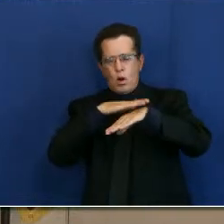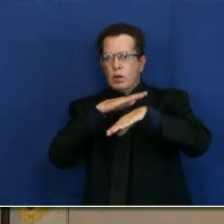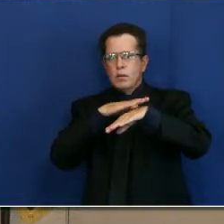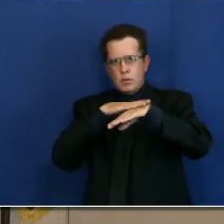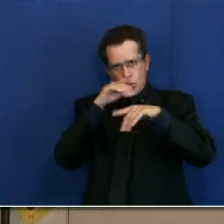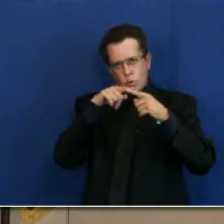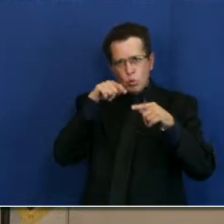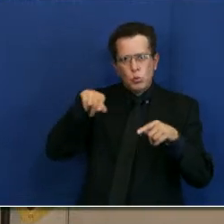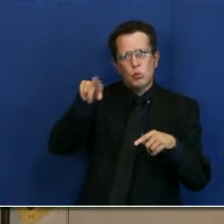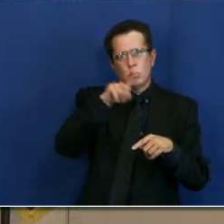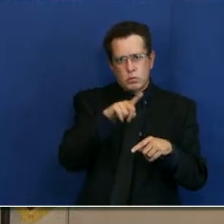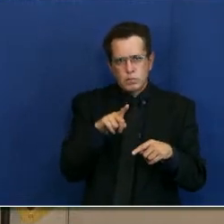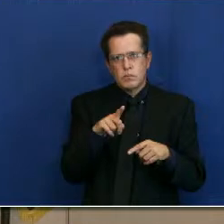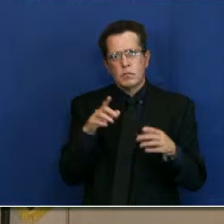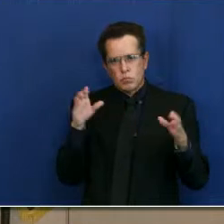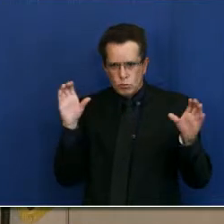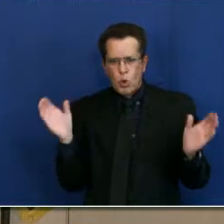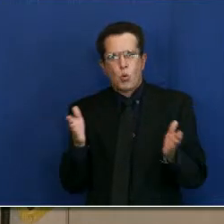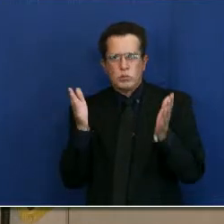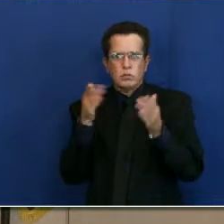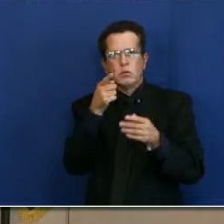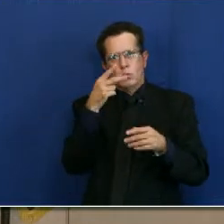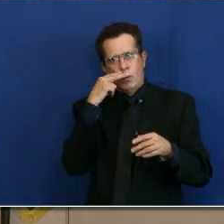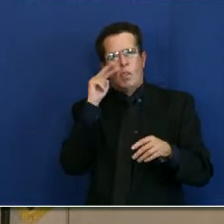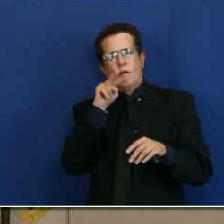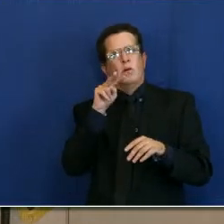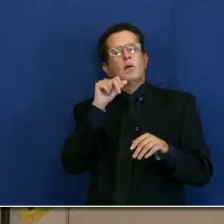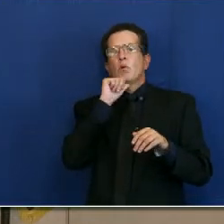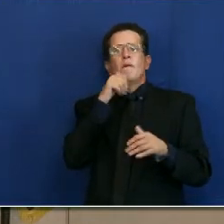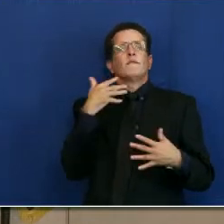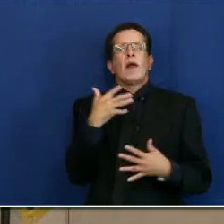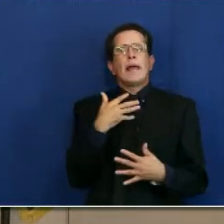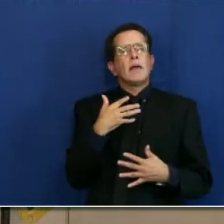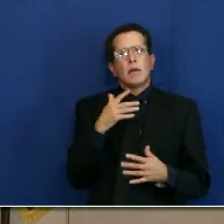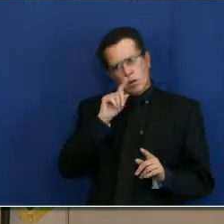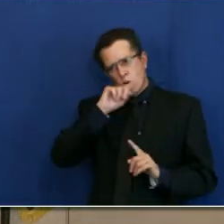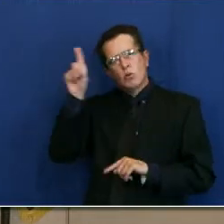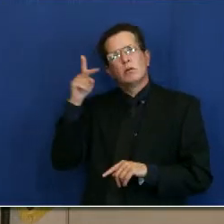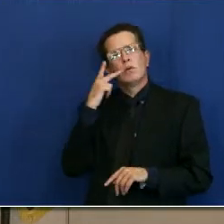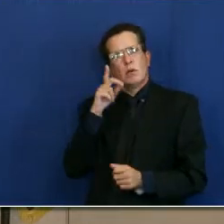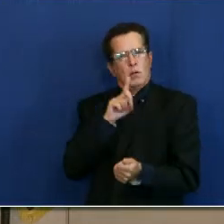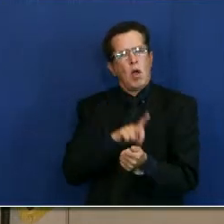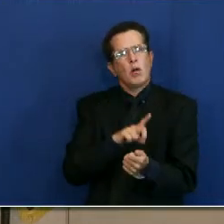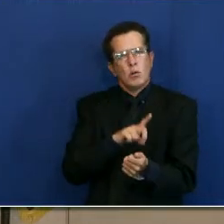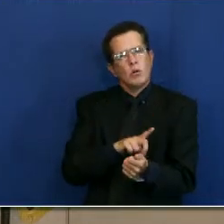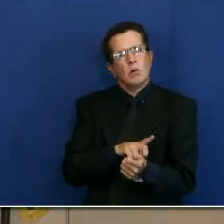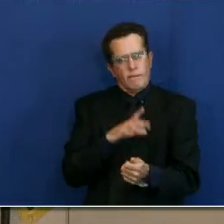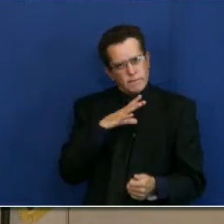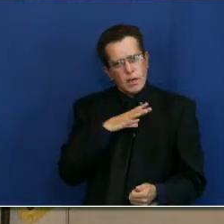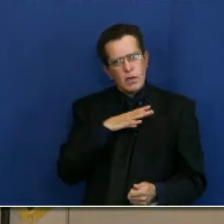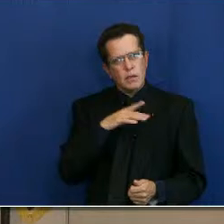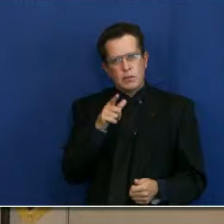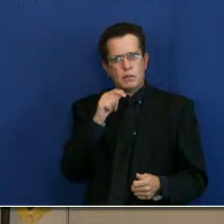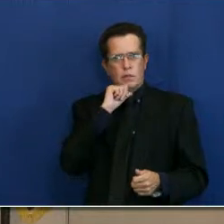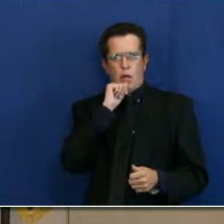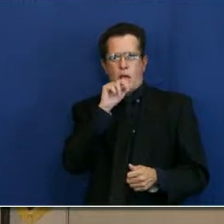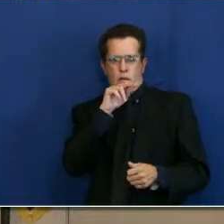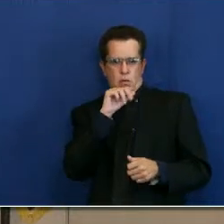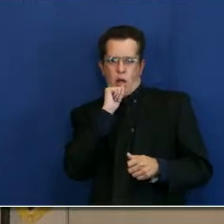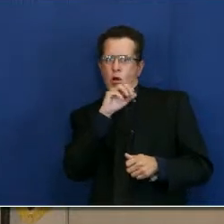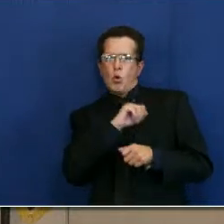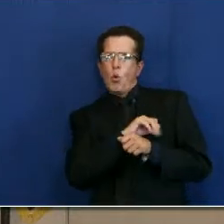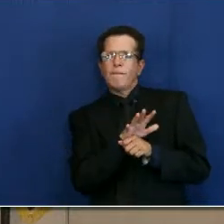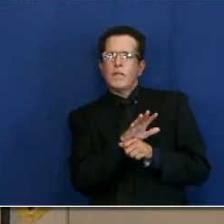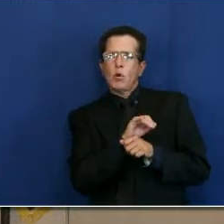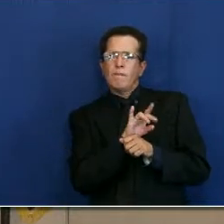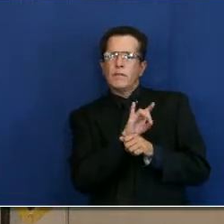overlook their medical health and not be afraid to go in to seek health care for